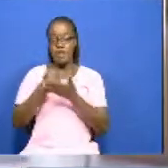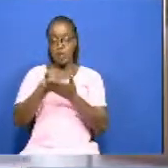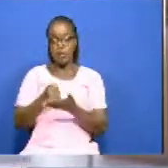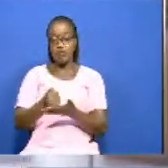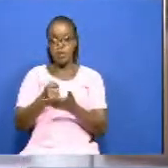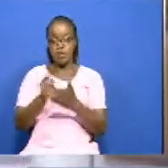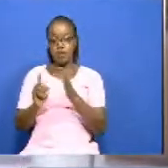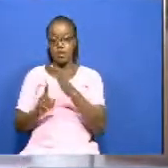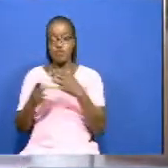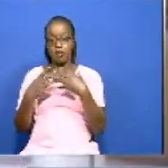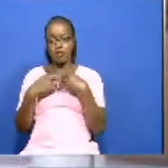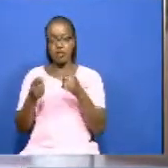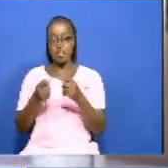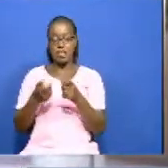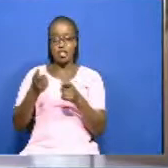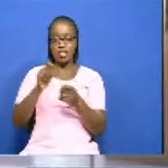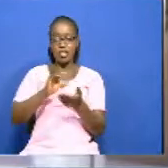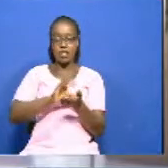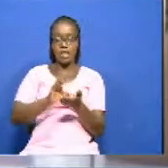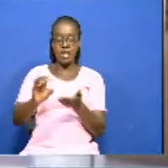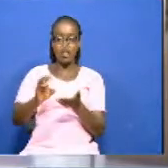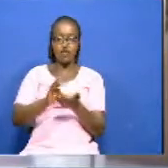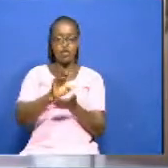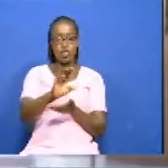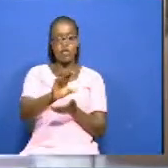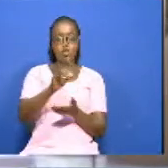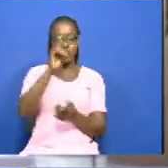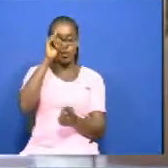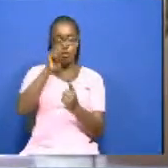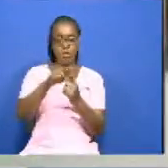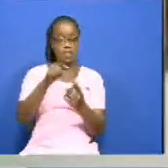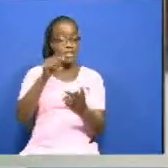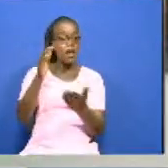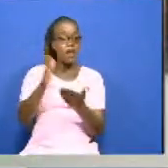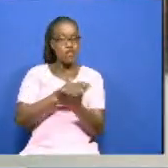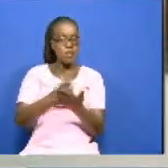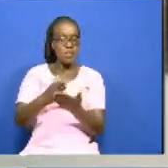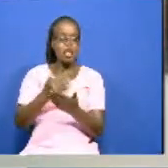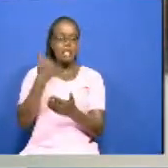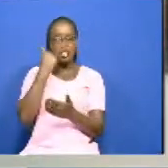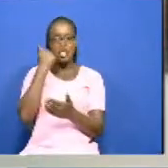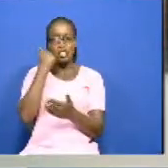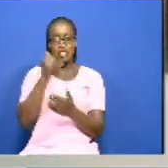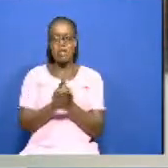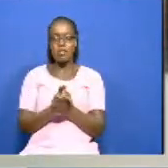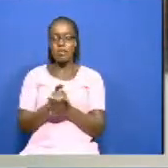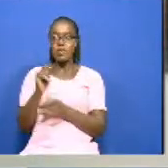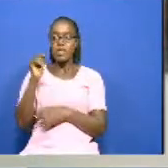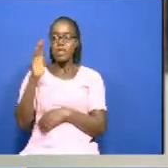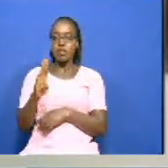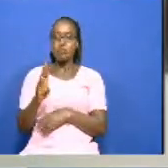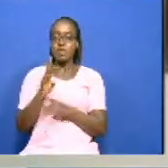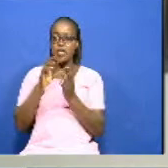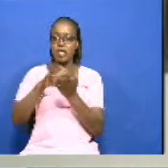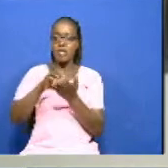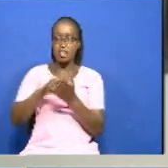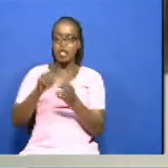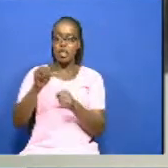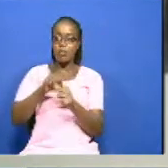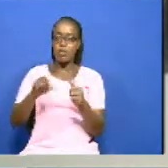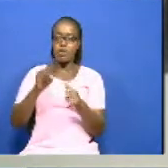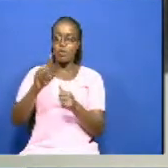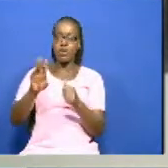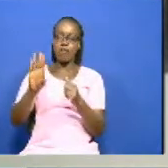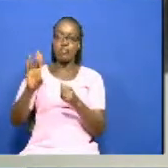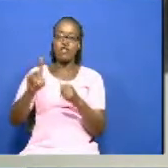Ministry of Health increasing its allocation towards fighting the disease. The country had a TB incidence of around